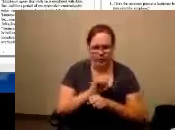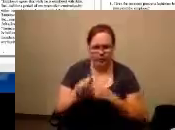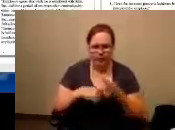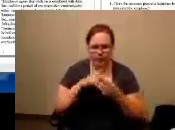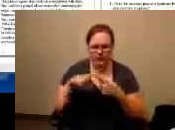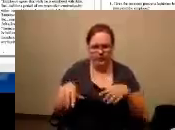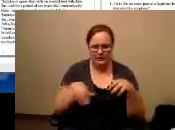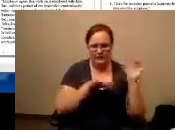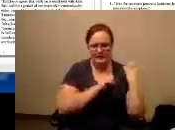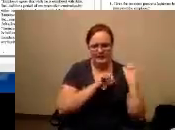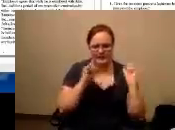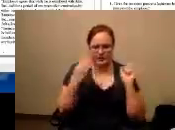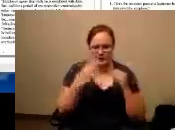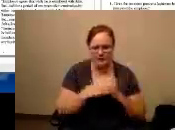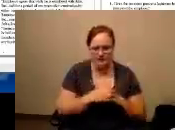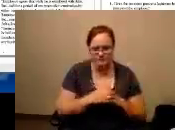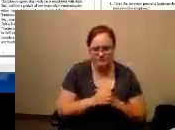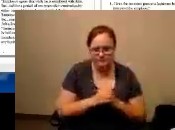leave your job.